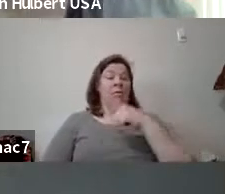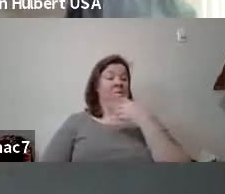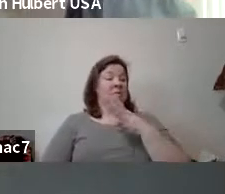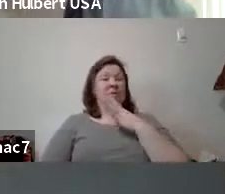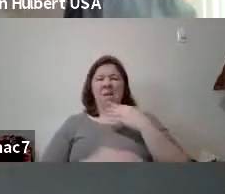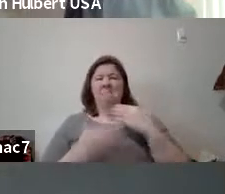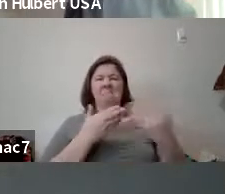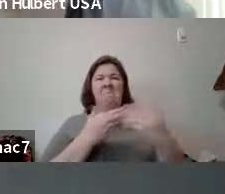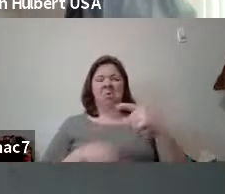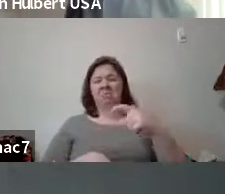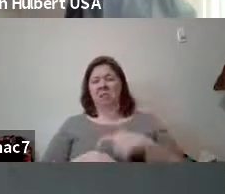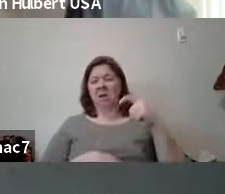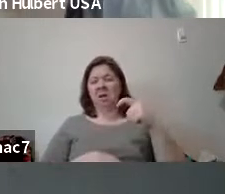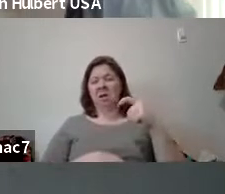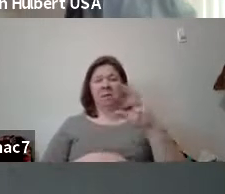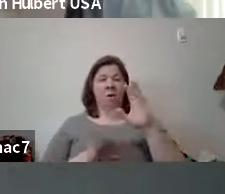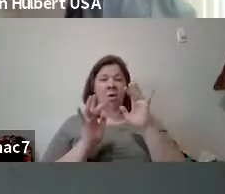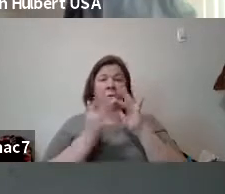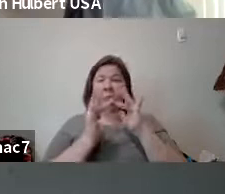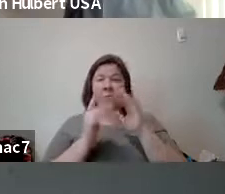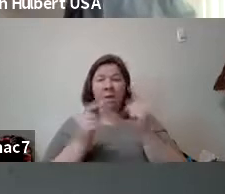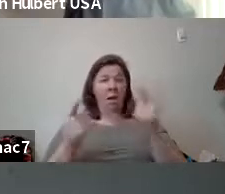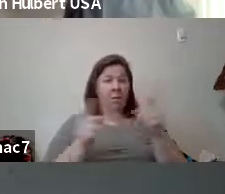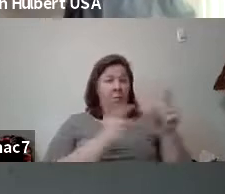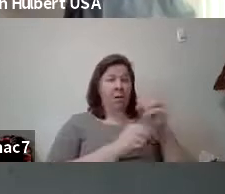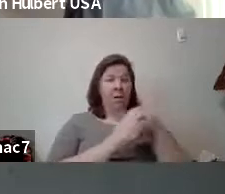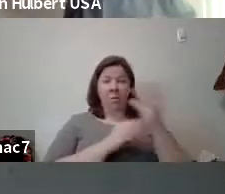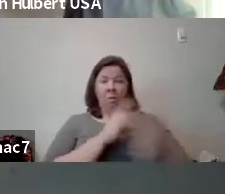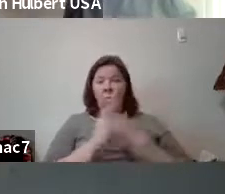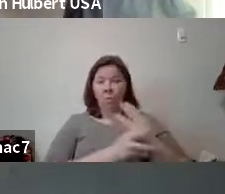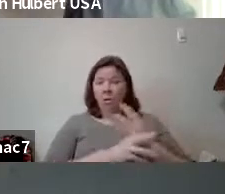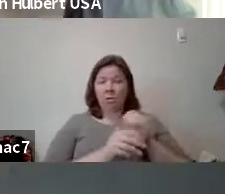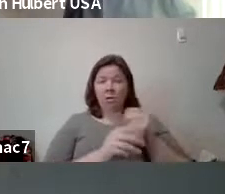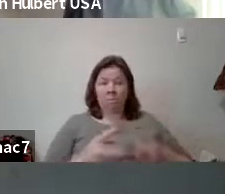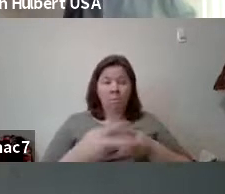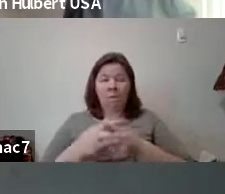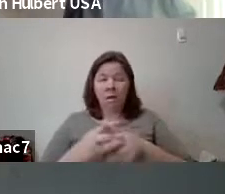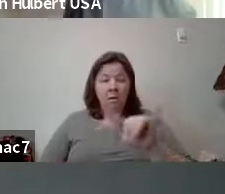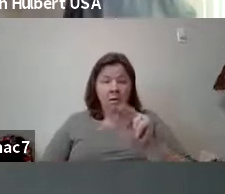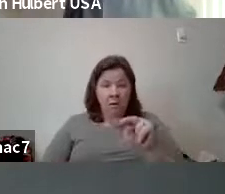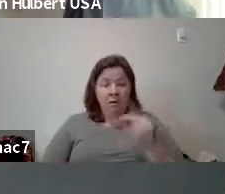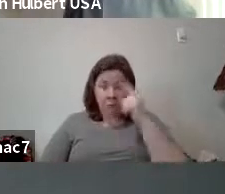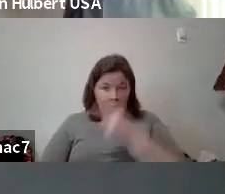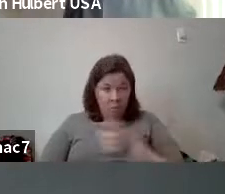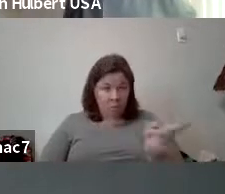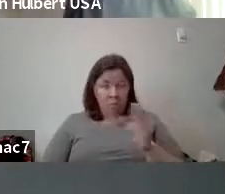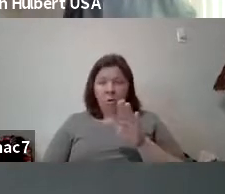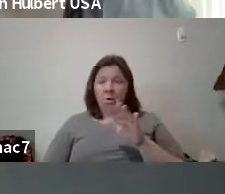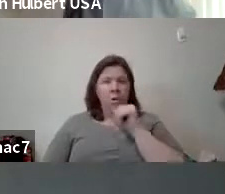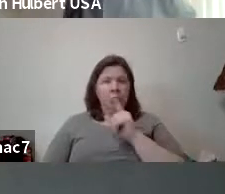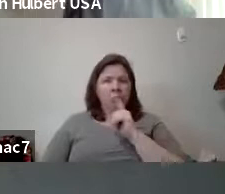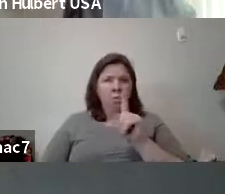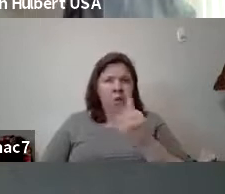of the day, and these webinars are happening all over the world. So plug in, for those of you who aren't sure where